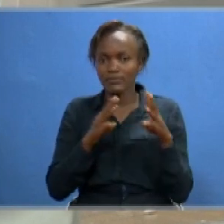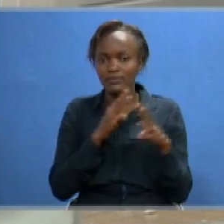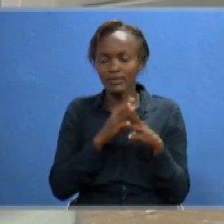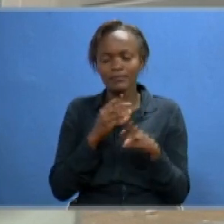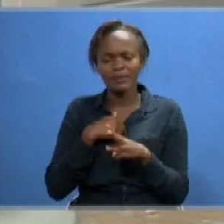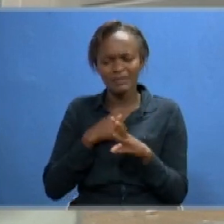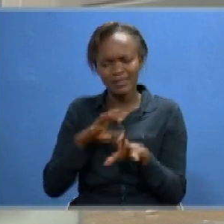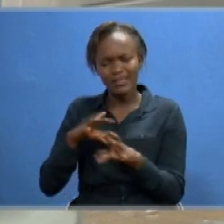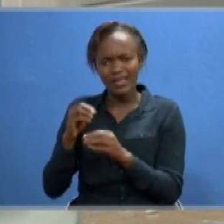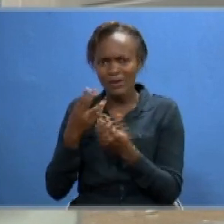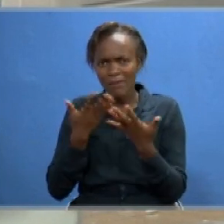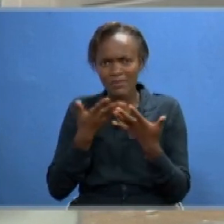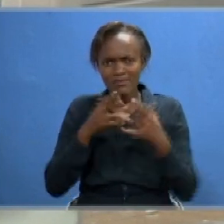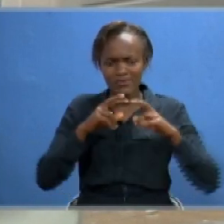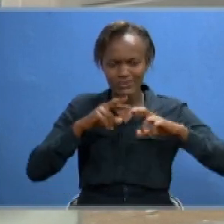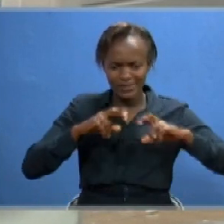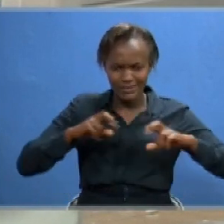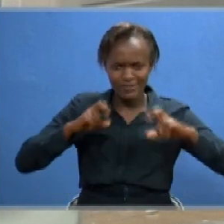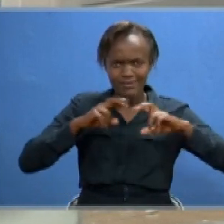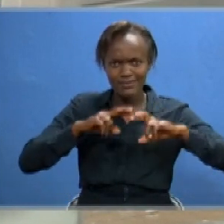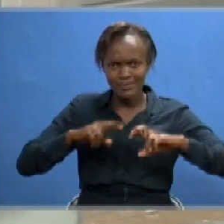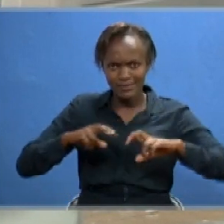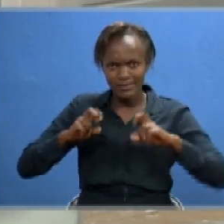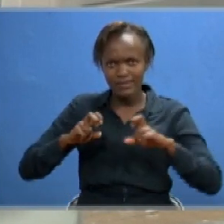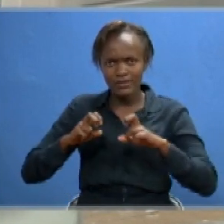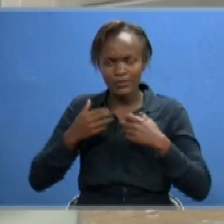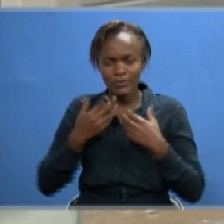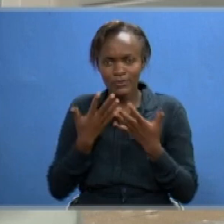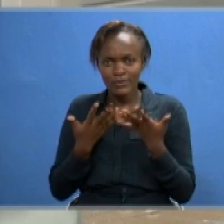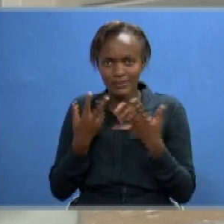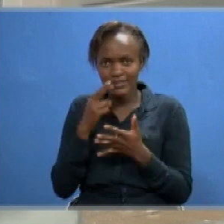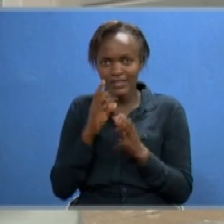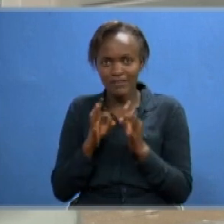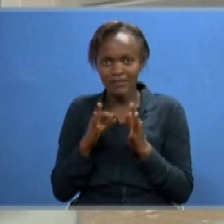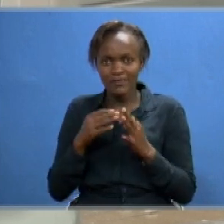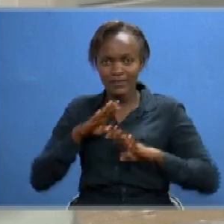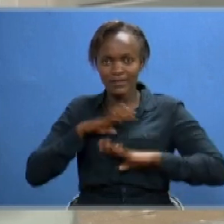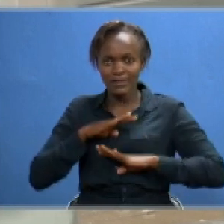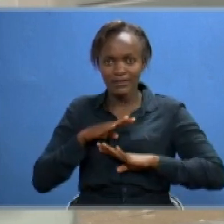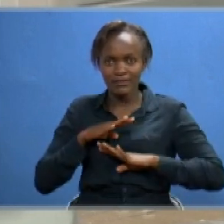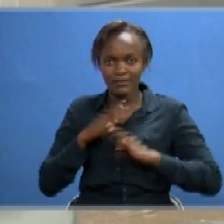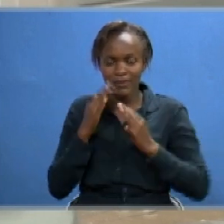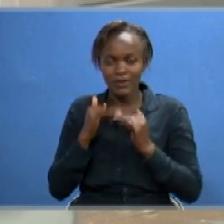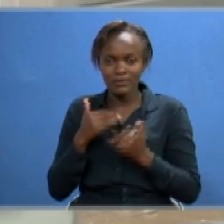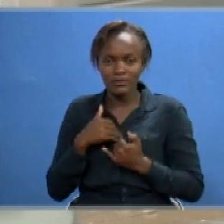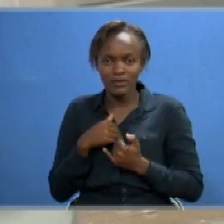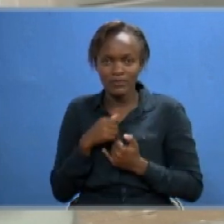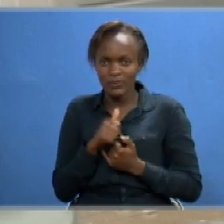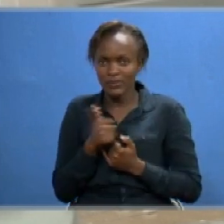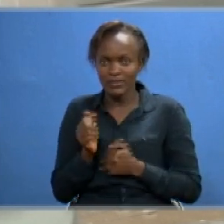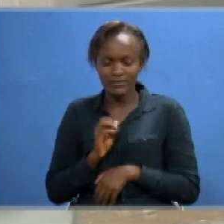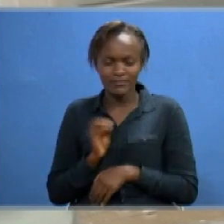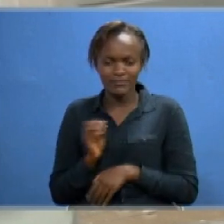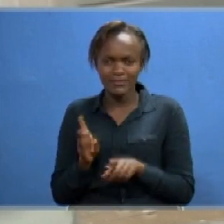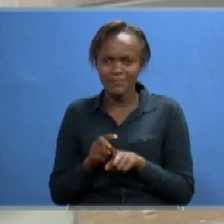on research to find some essential supplies that are needed, because now we have global disruption of manufacturing of